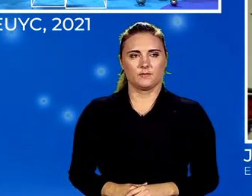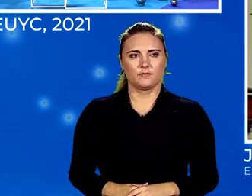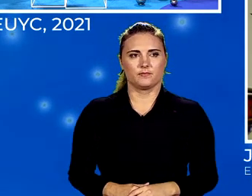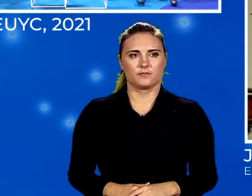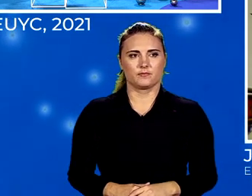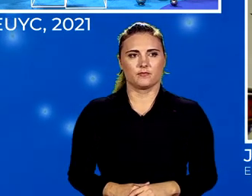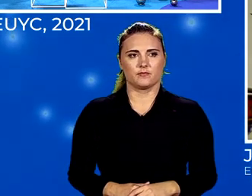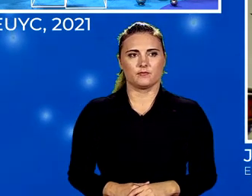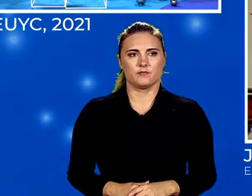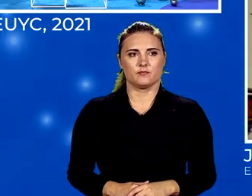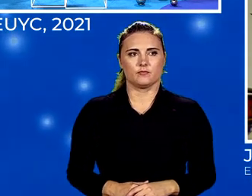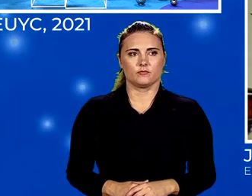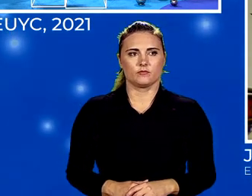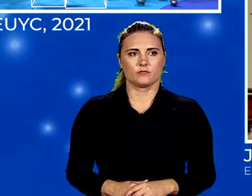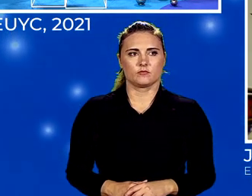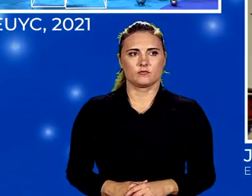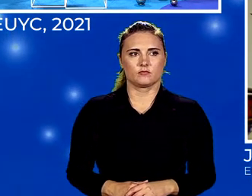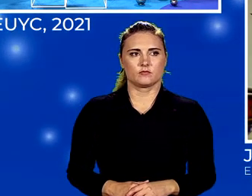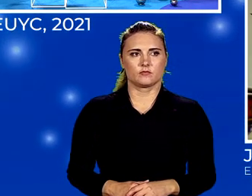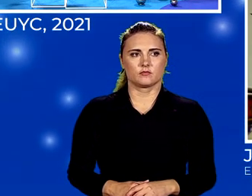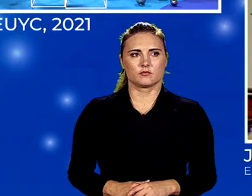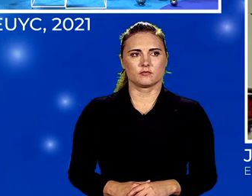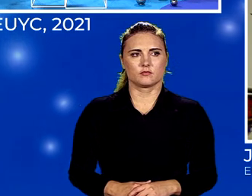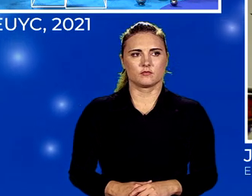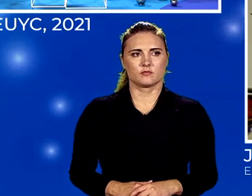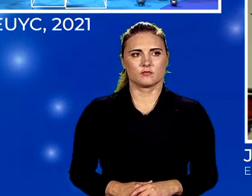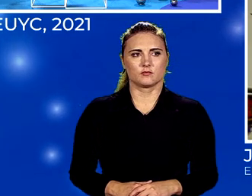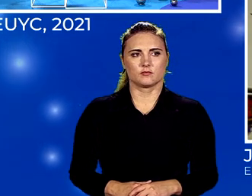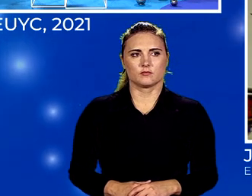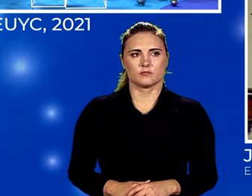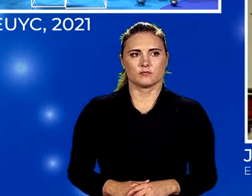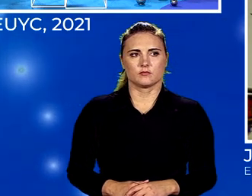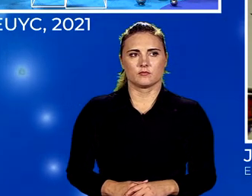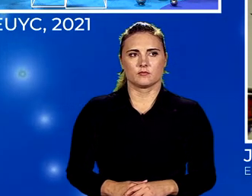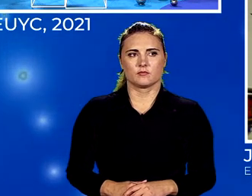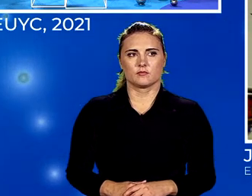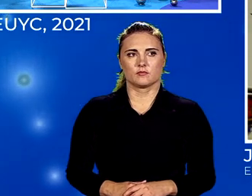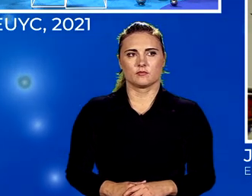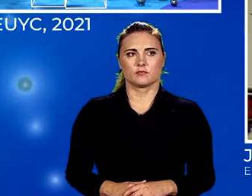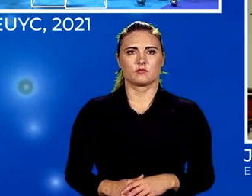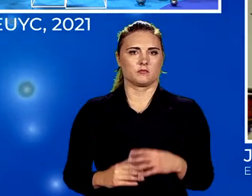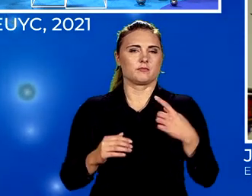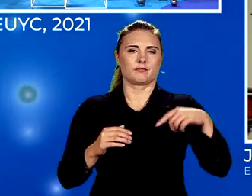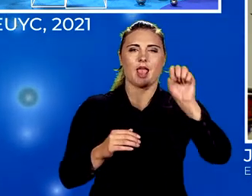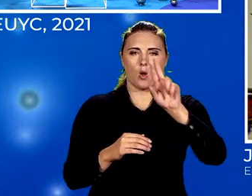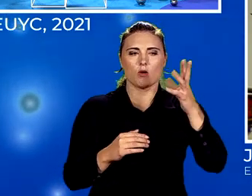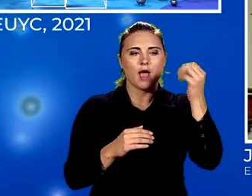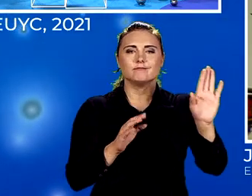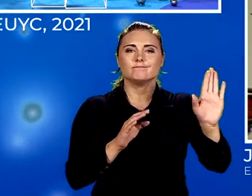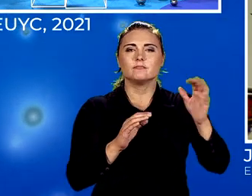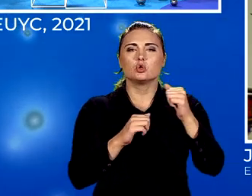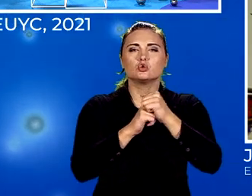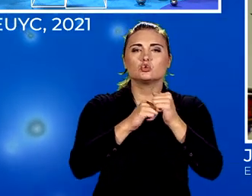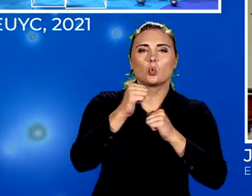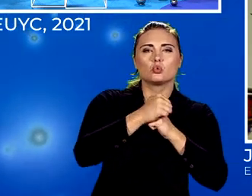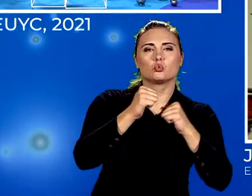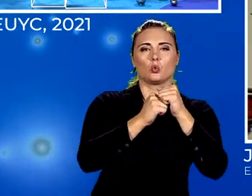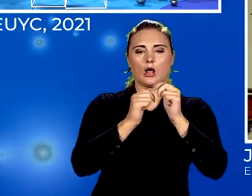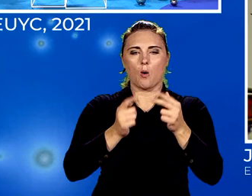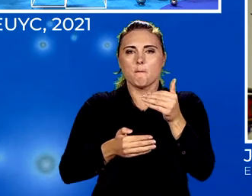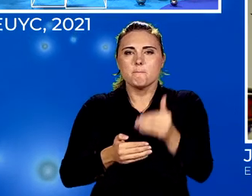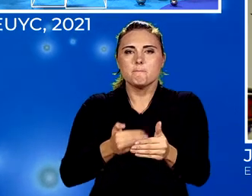Yes, indeed, we have a very structured approach, and as I said, we have been working and hope to